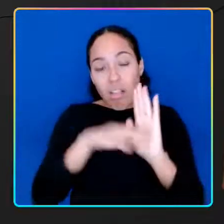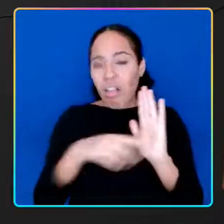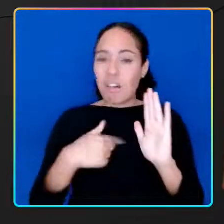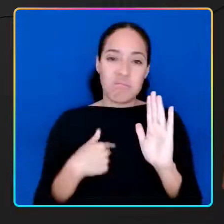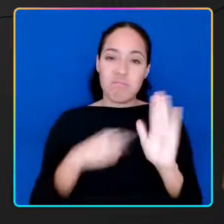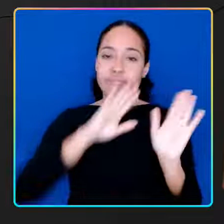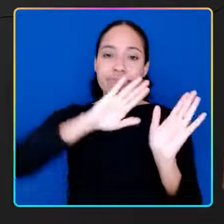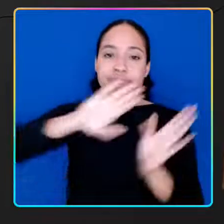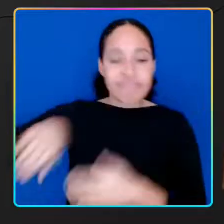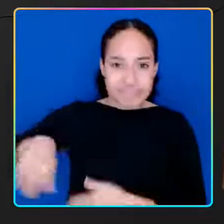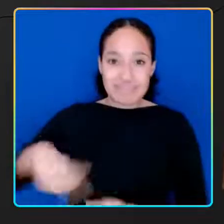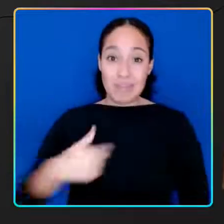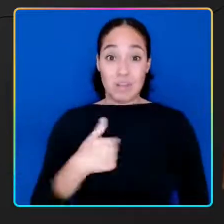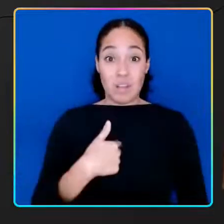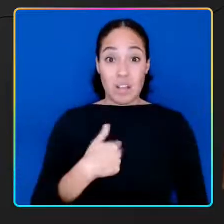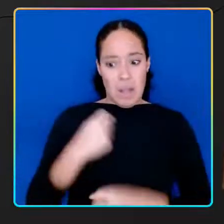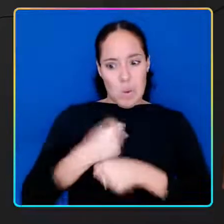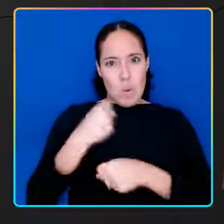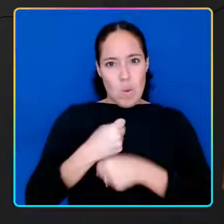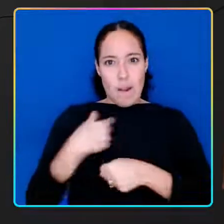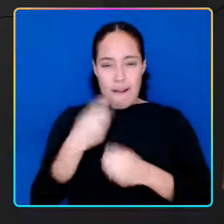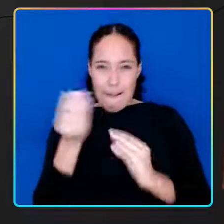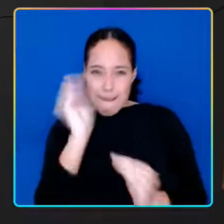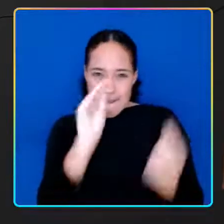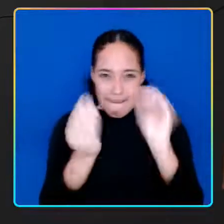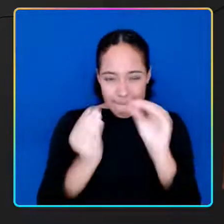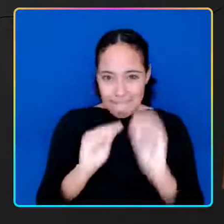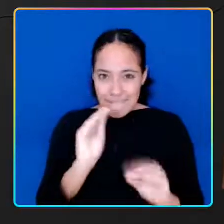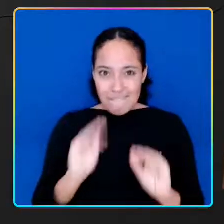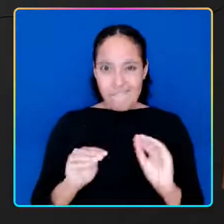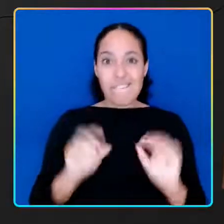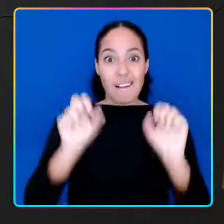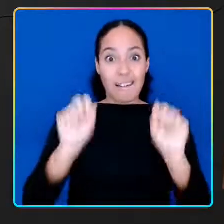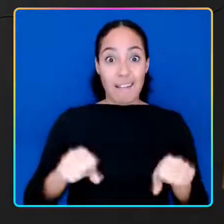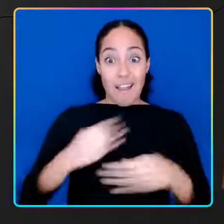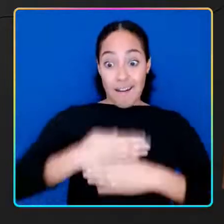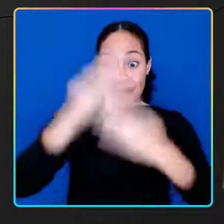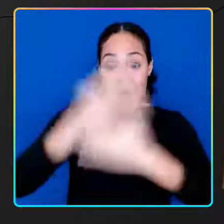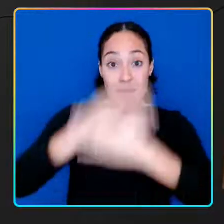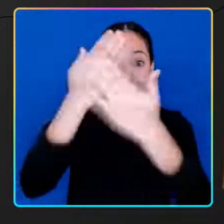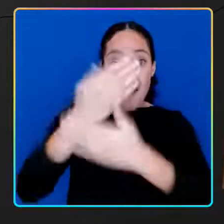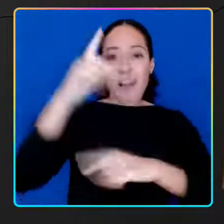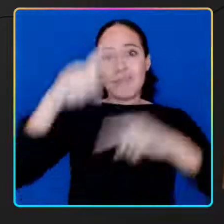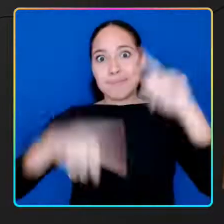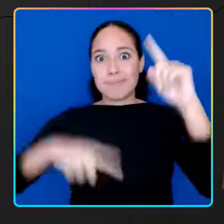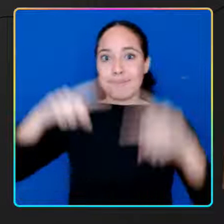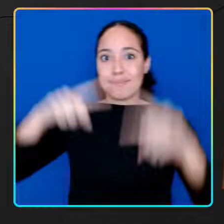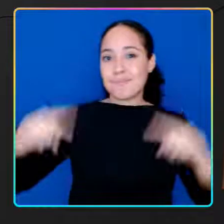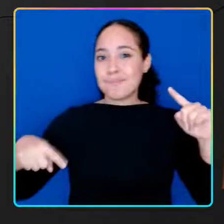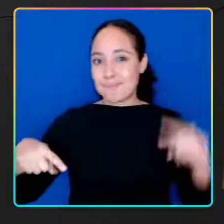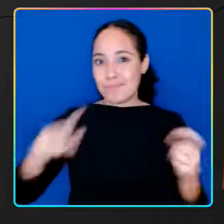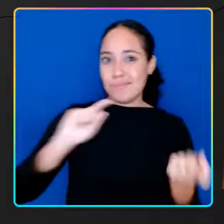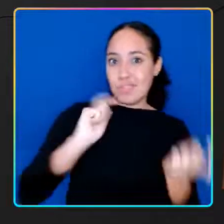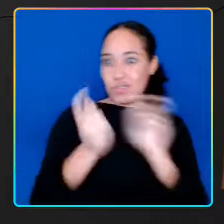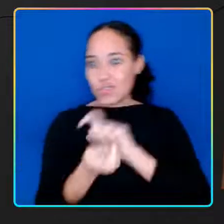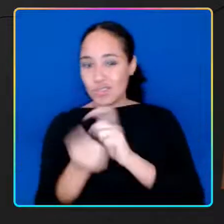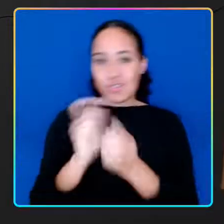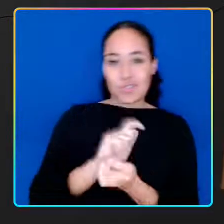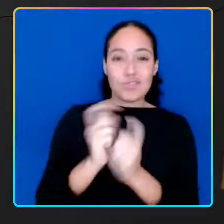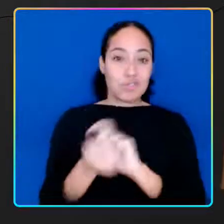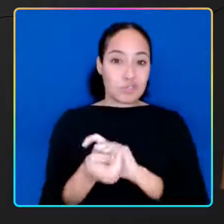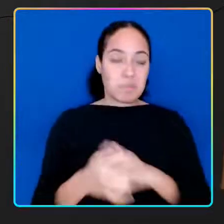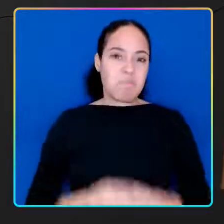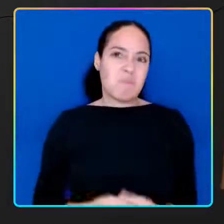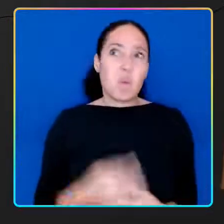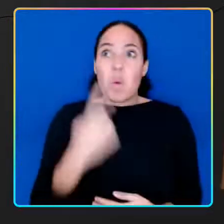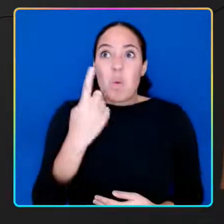firm to create a wide diversity of things that I have to do every day. So it really depends upon the day. Like some days I'm